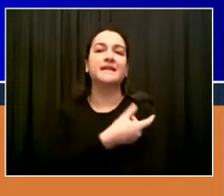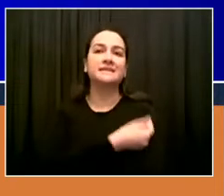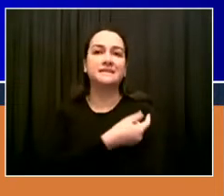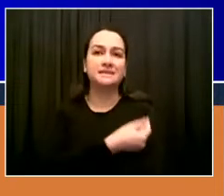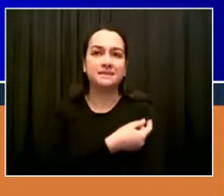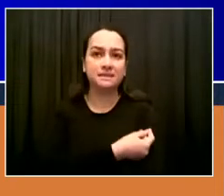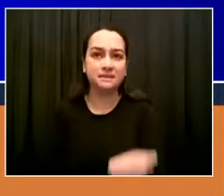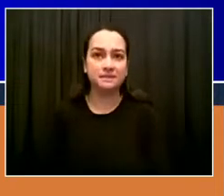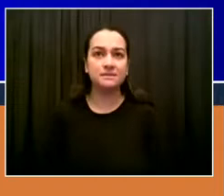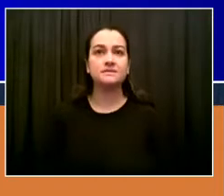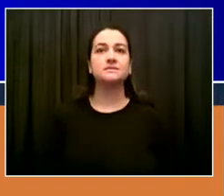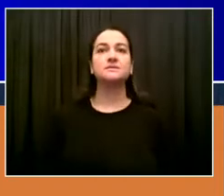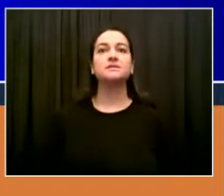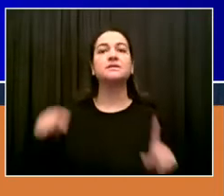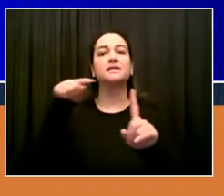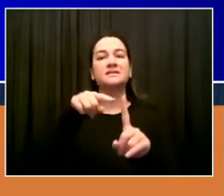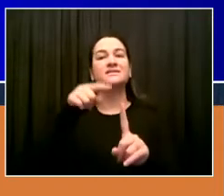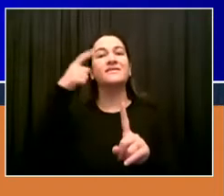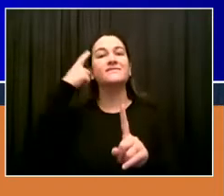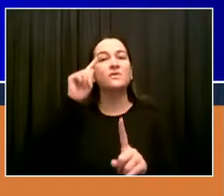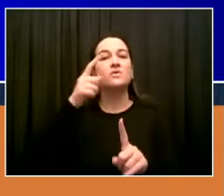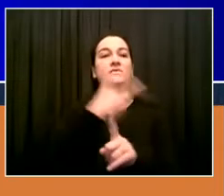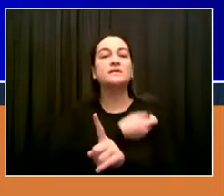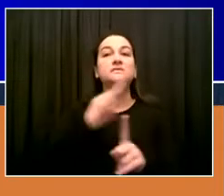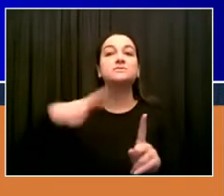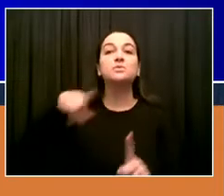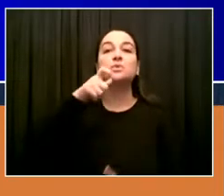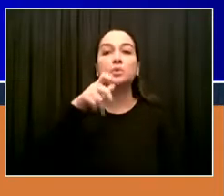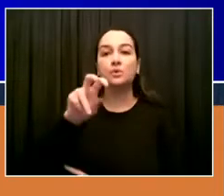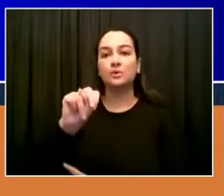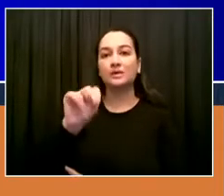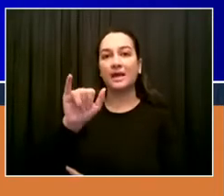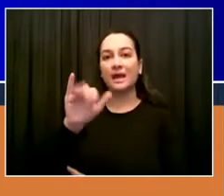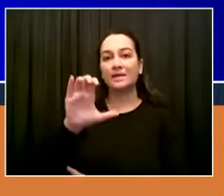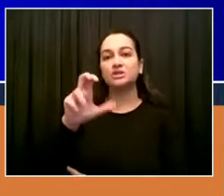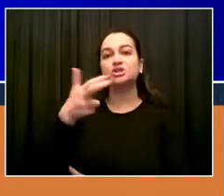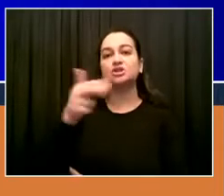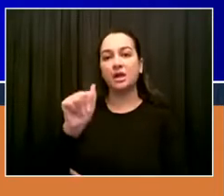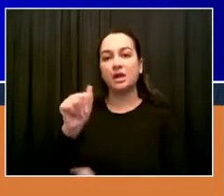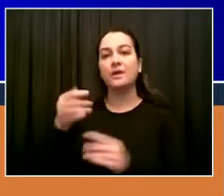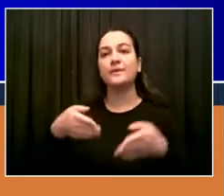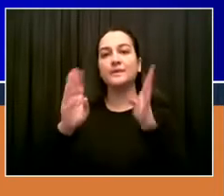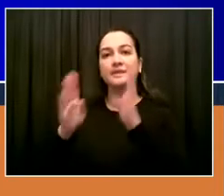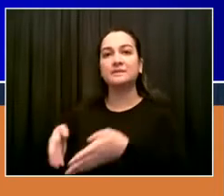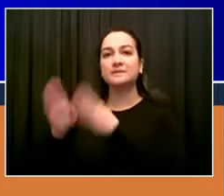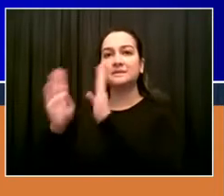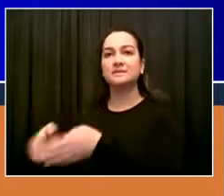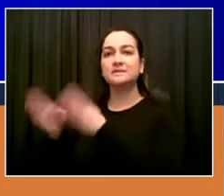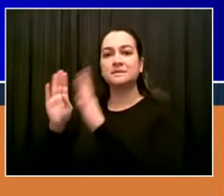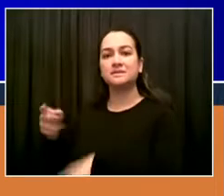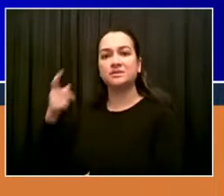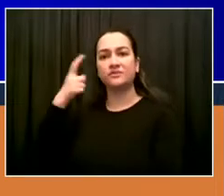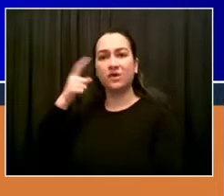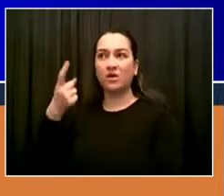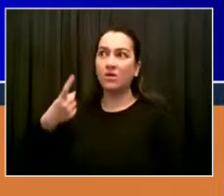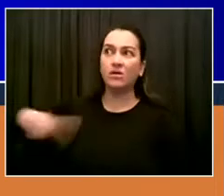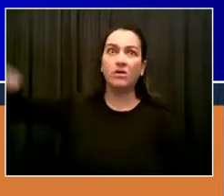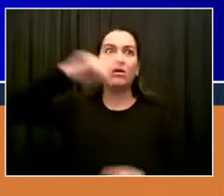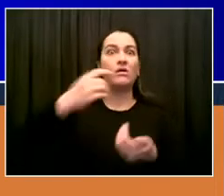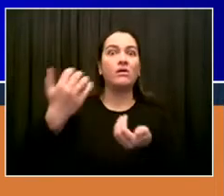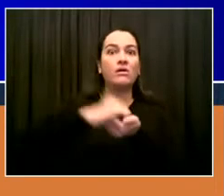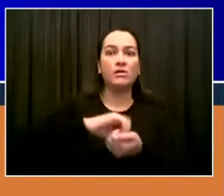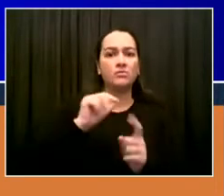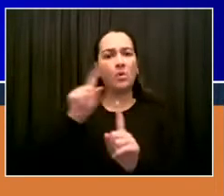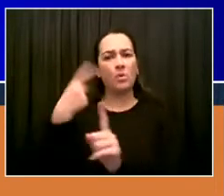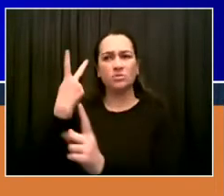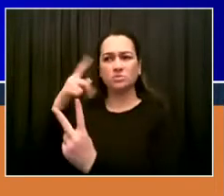Elliott houses specifically. They will get the priority. The site will be open next week. And that's wonderful unto itself that